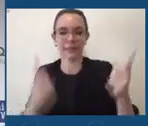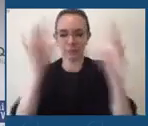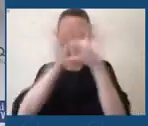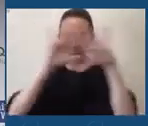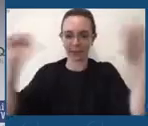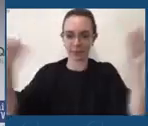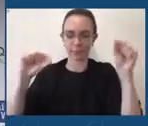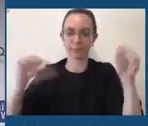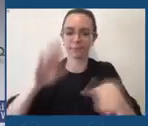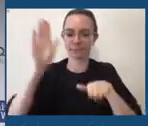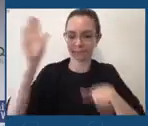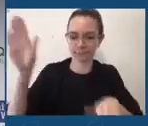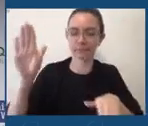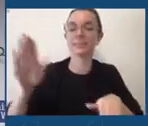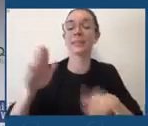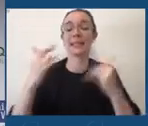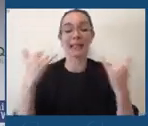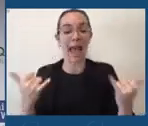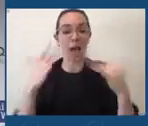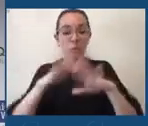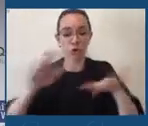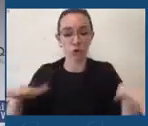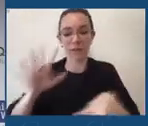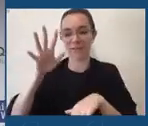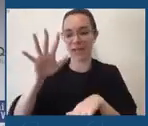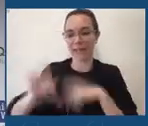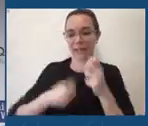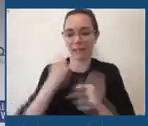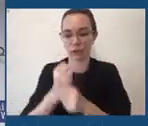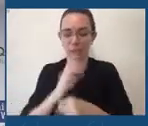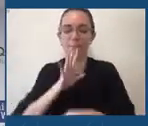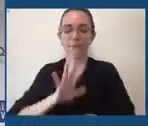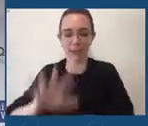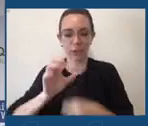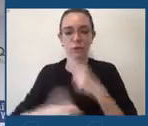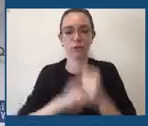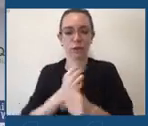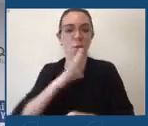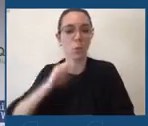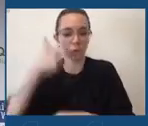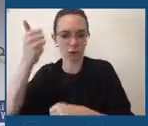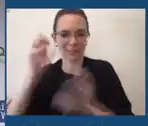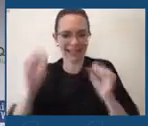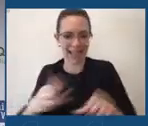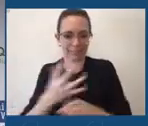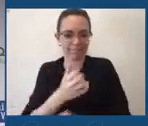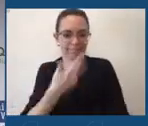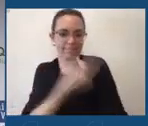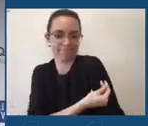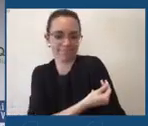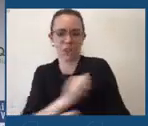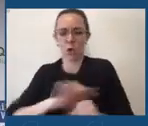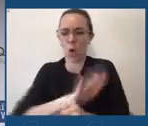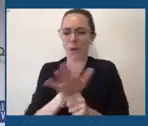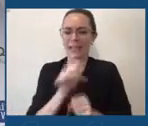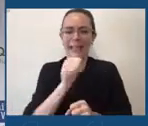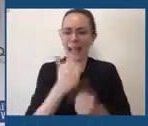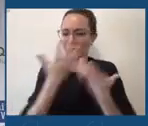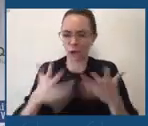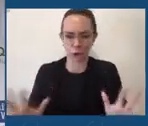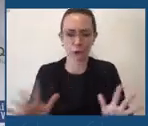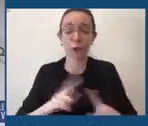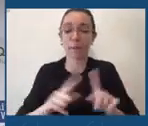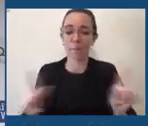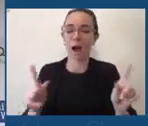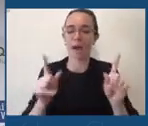Children 5 years and older can now receive boosters. And while COVID isn't over, it's critical that Americans know that we now have more tools